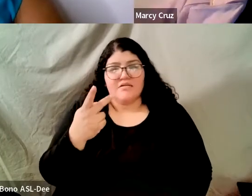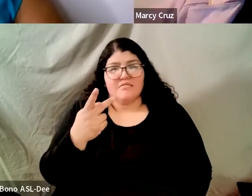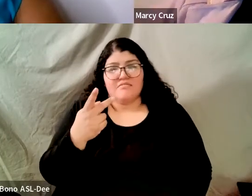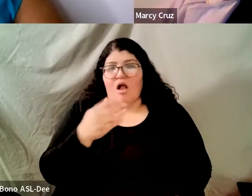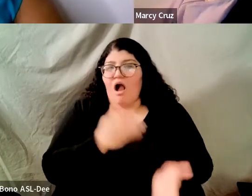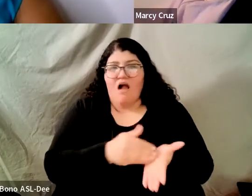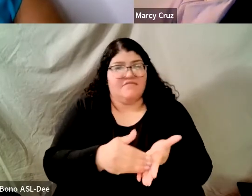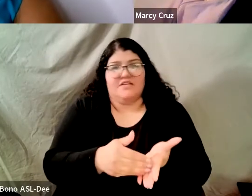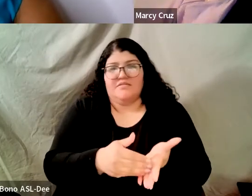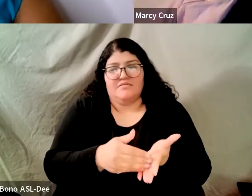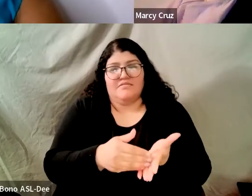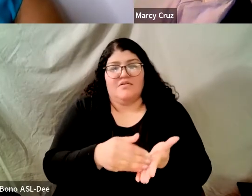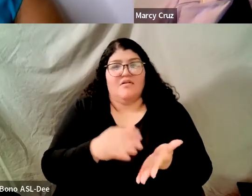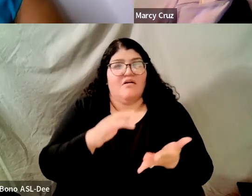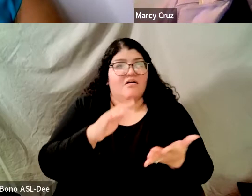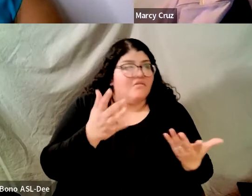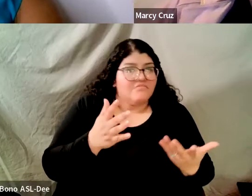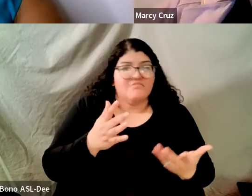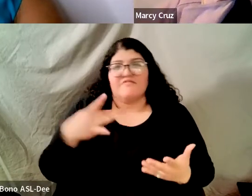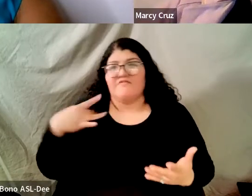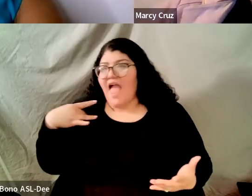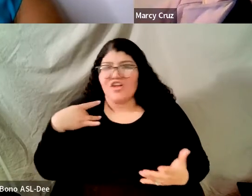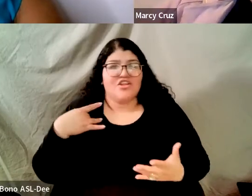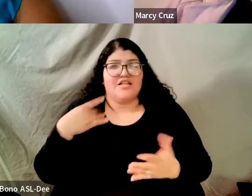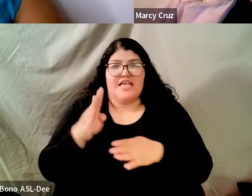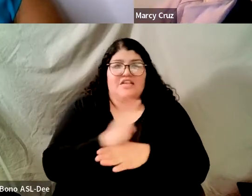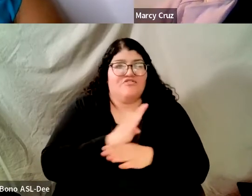regularly, and I wanted to show that we can be fashionable too.